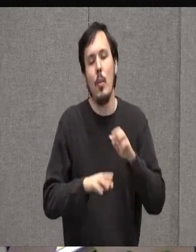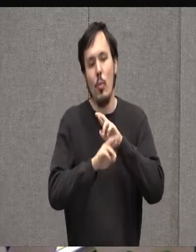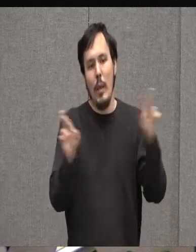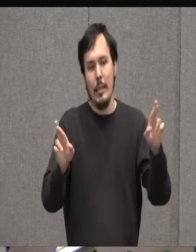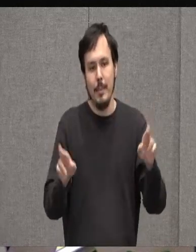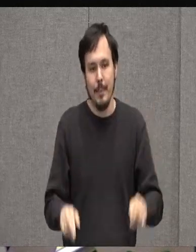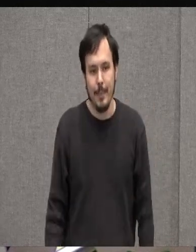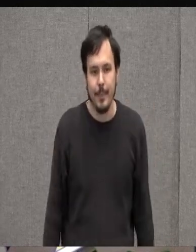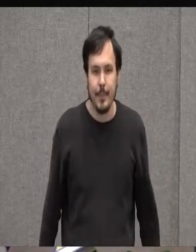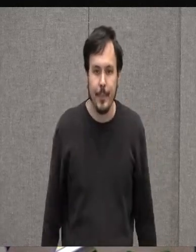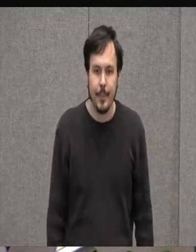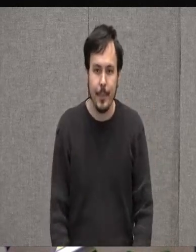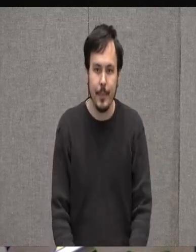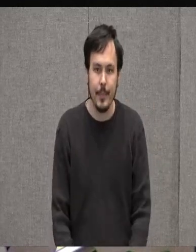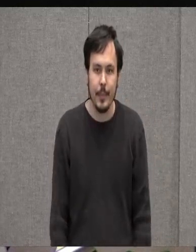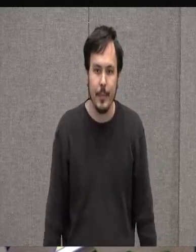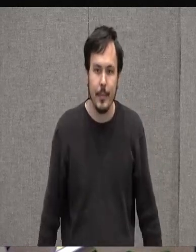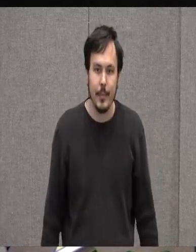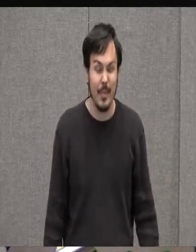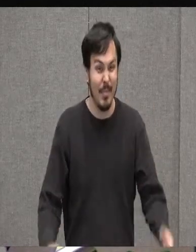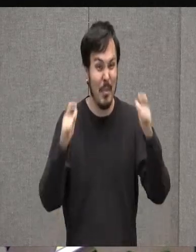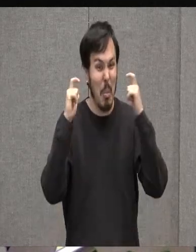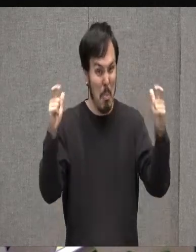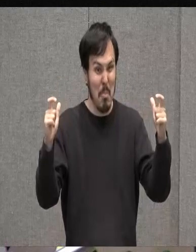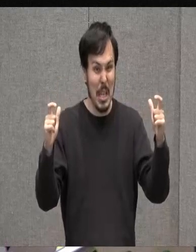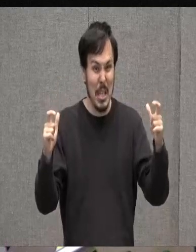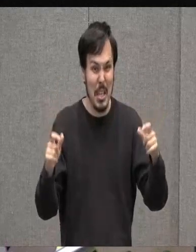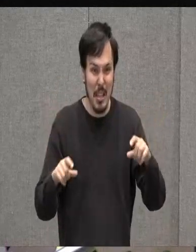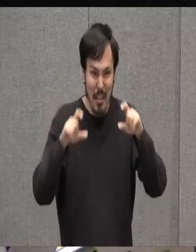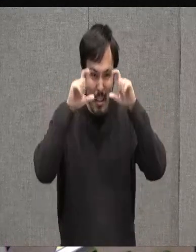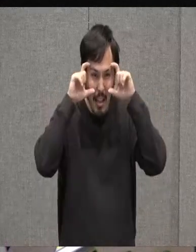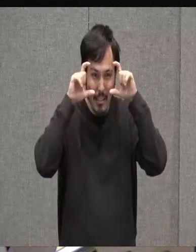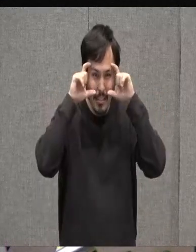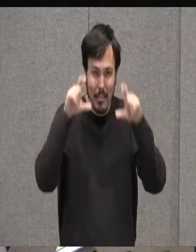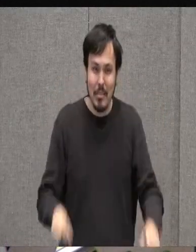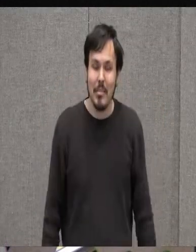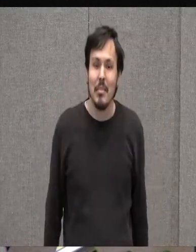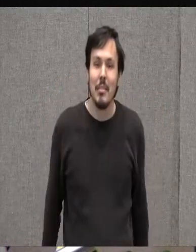I'll have to measure you, said Jim. So Jim measured the giant's head.